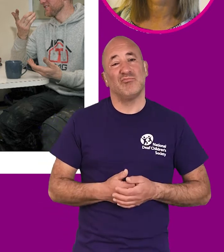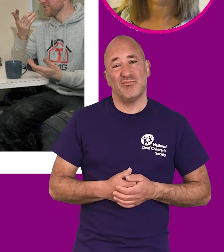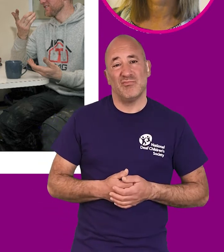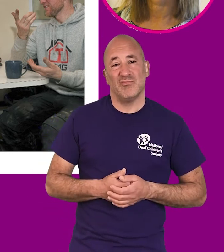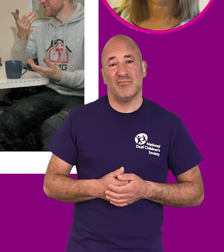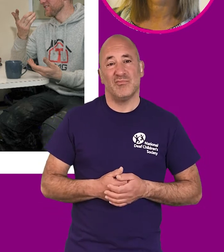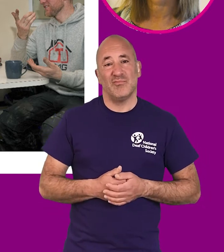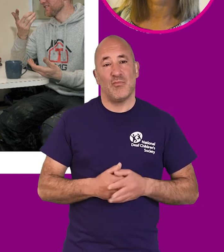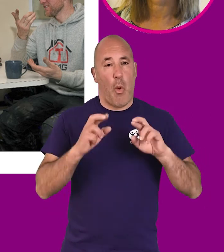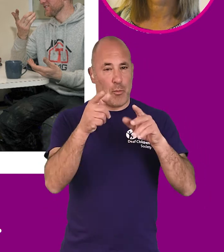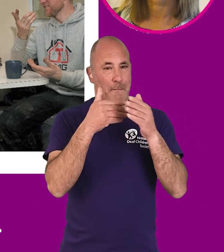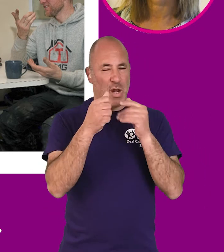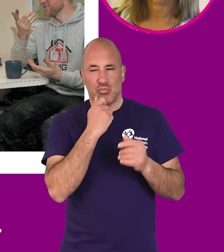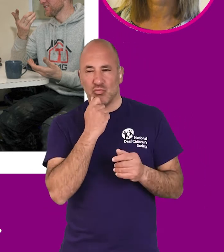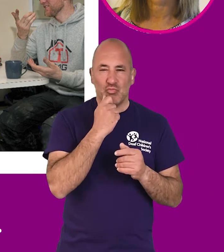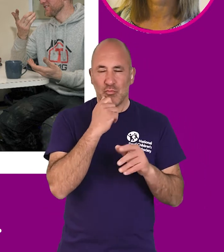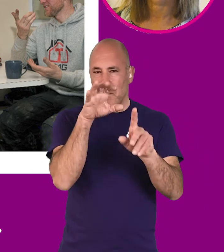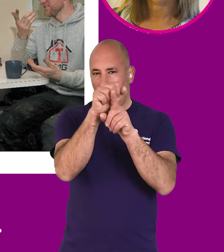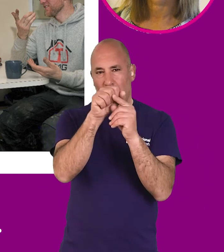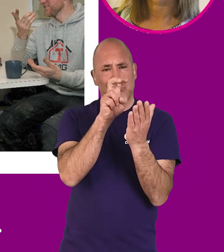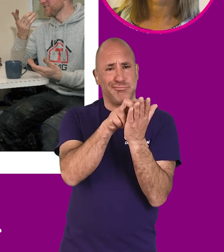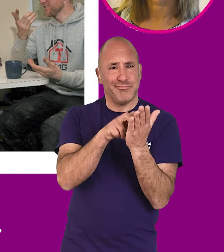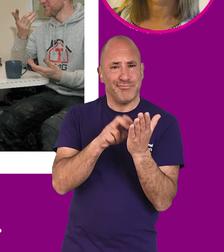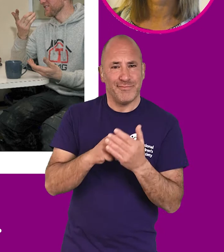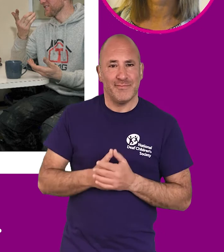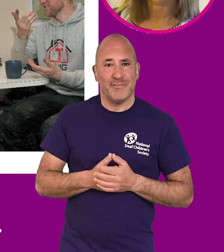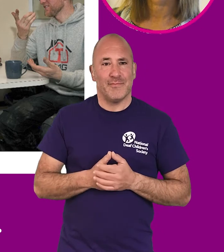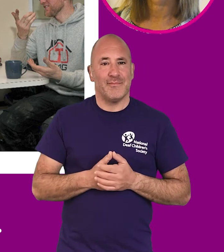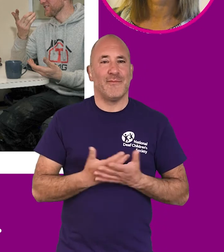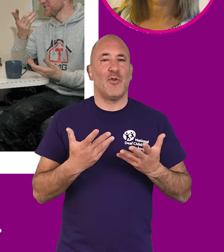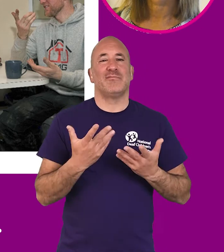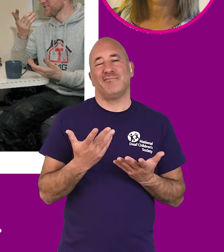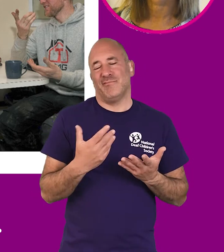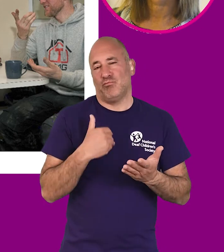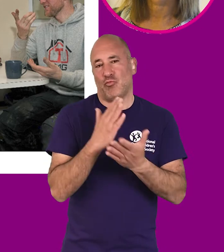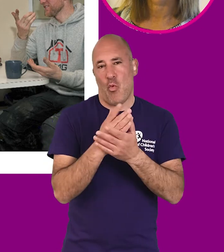Okay, so I hope you managed to get something down, think of something.